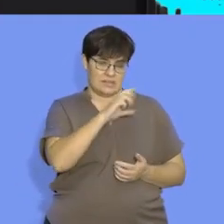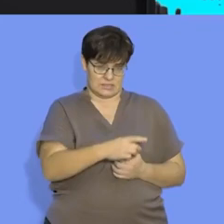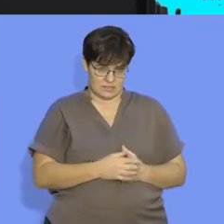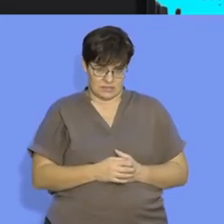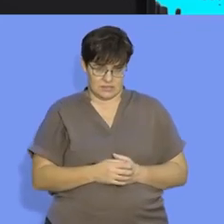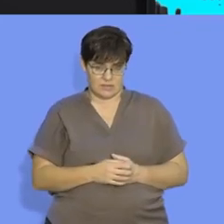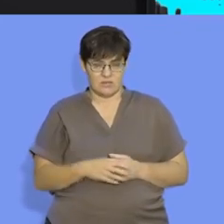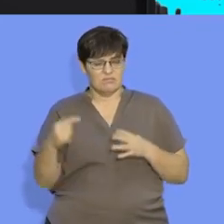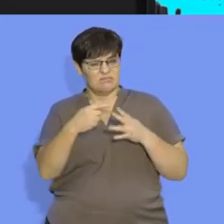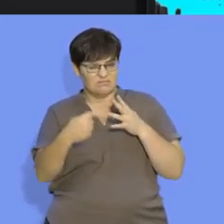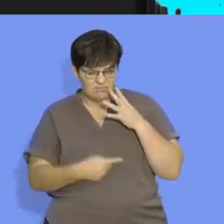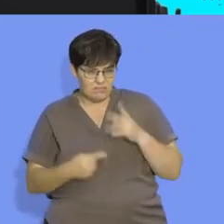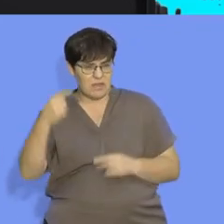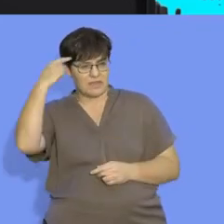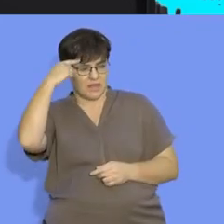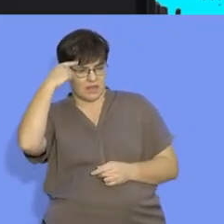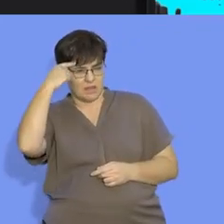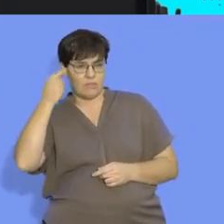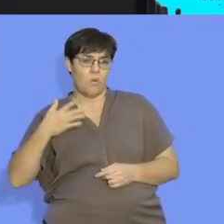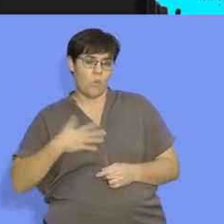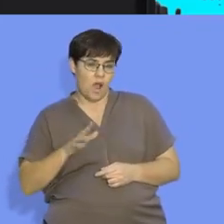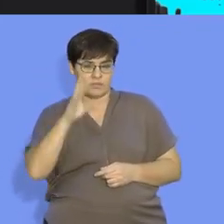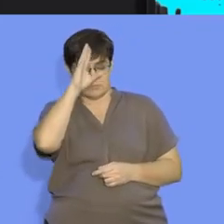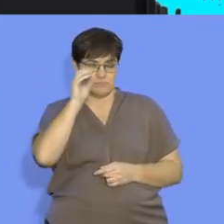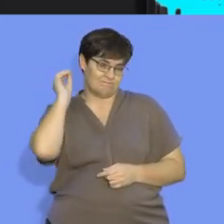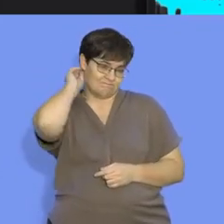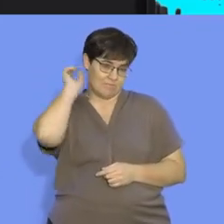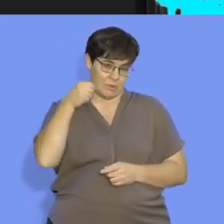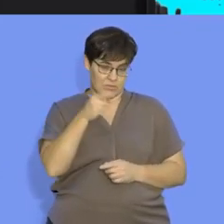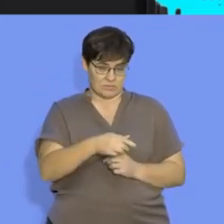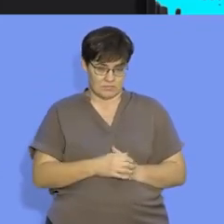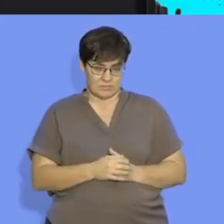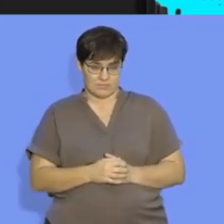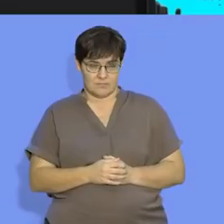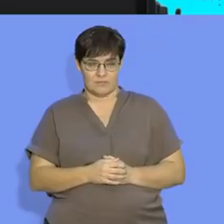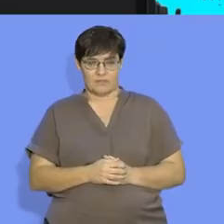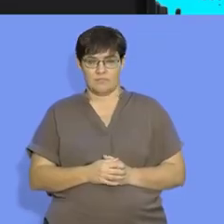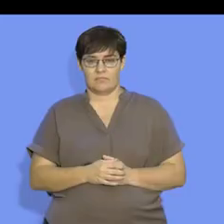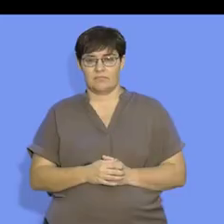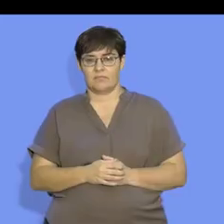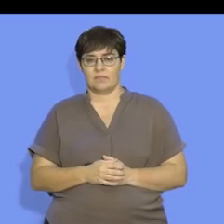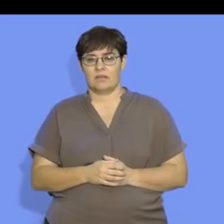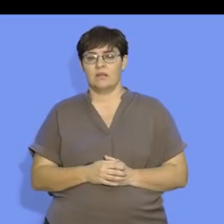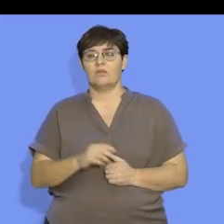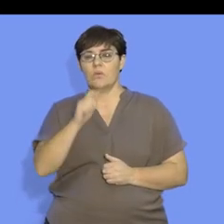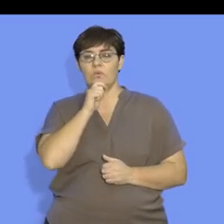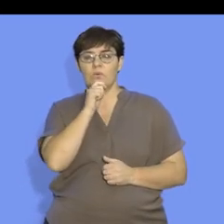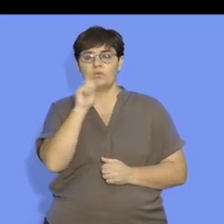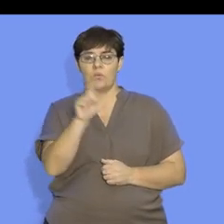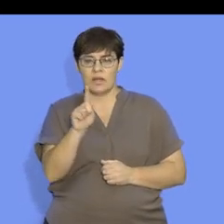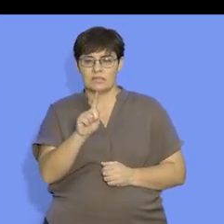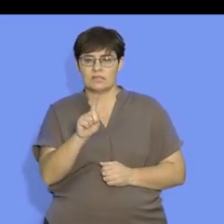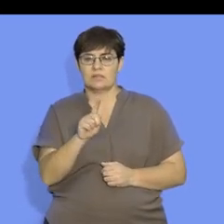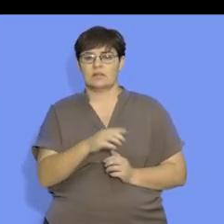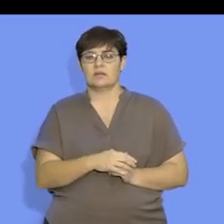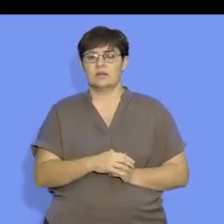weak acid. That's the kind of thinking that we always want to remind ourselves of, right? So bromothymol blue